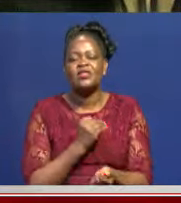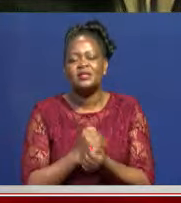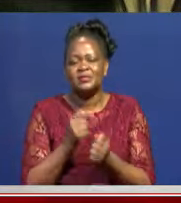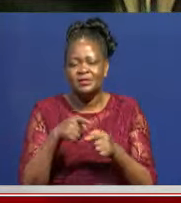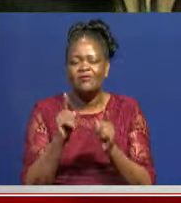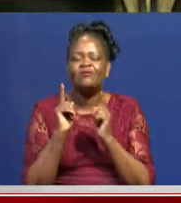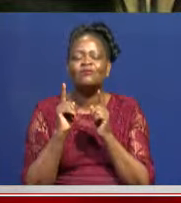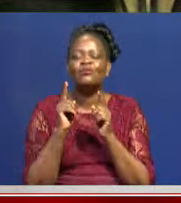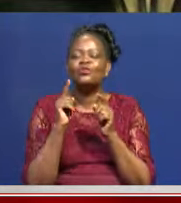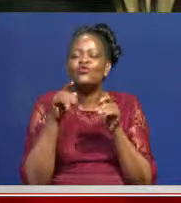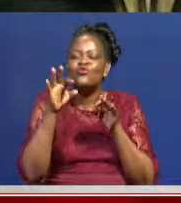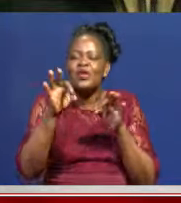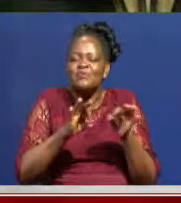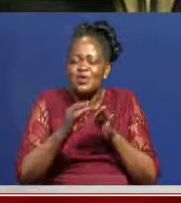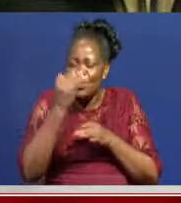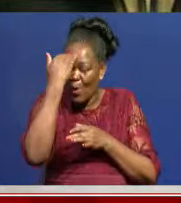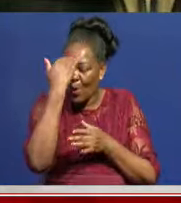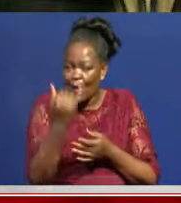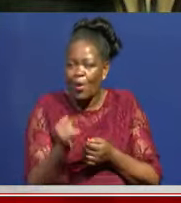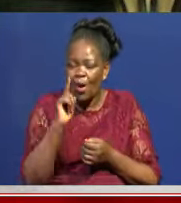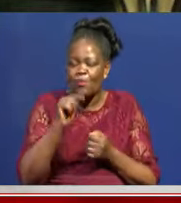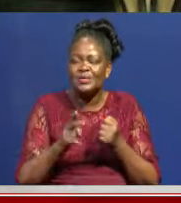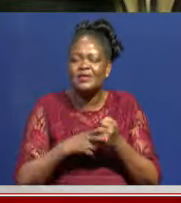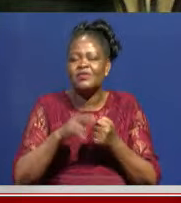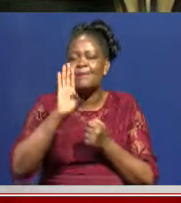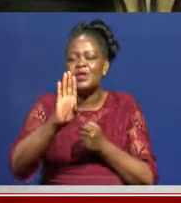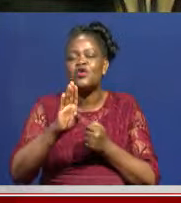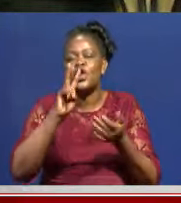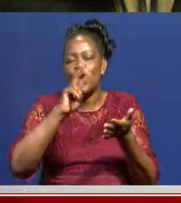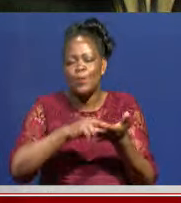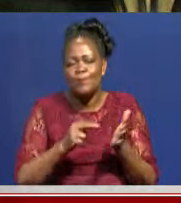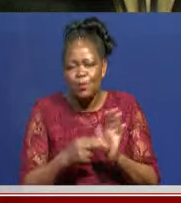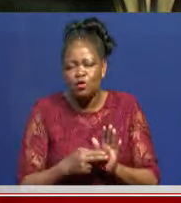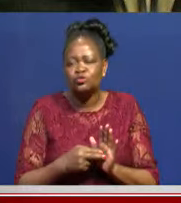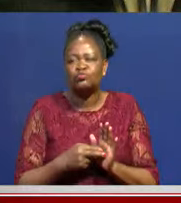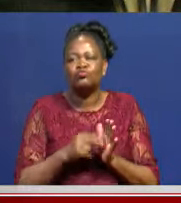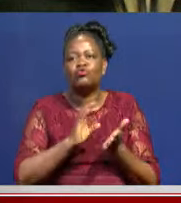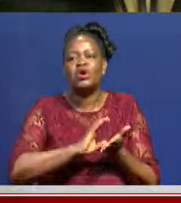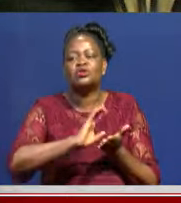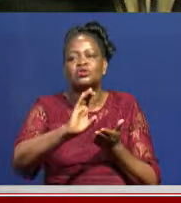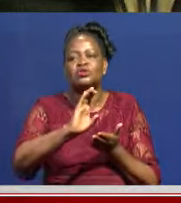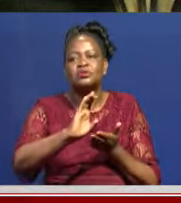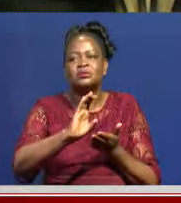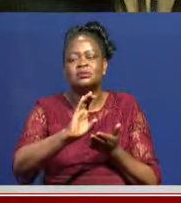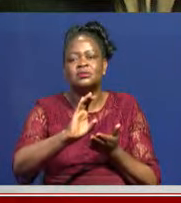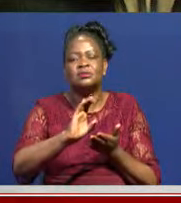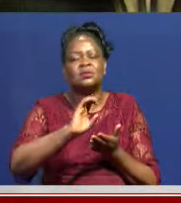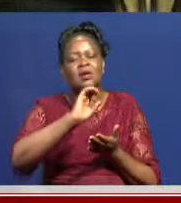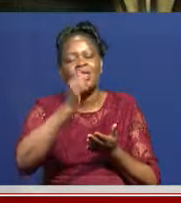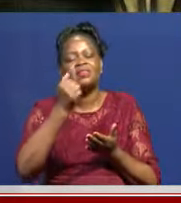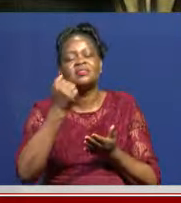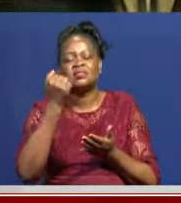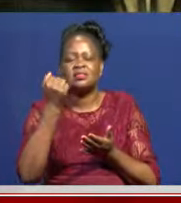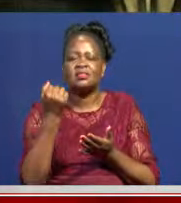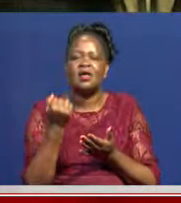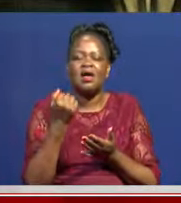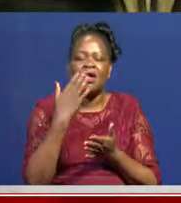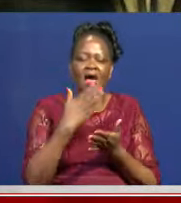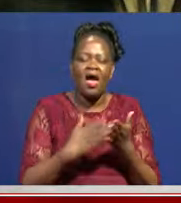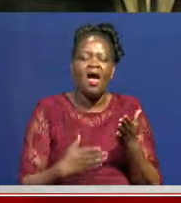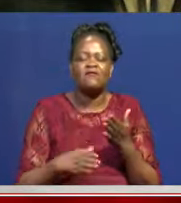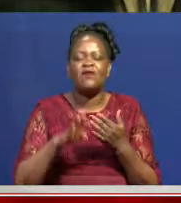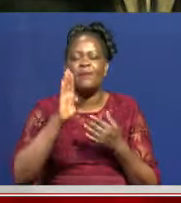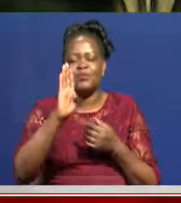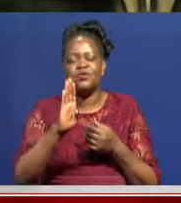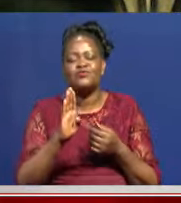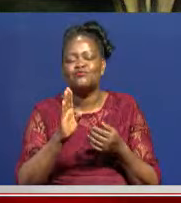tasked to explain why the 1.7 billion shillings project was allocated a further half a billion shillings without following